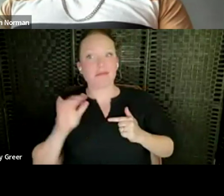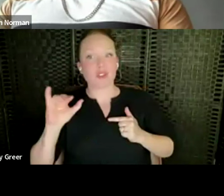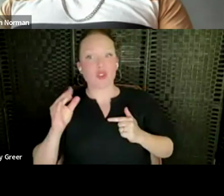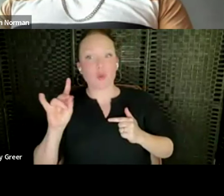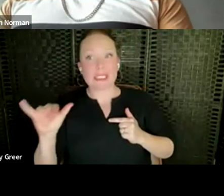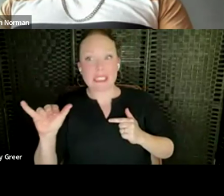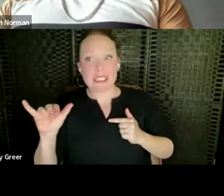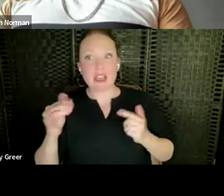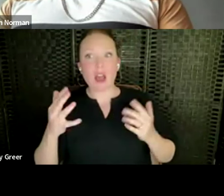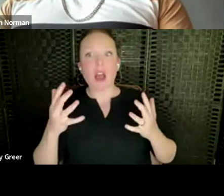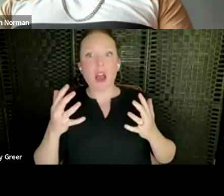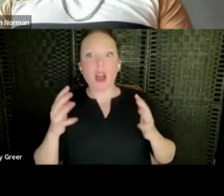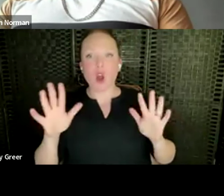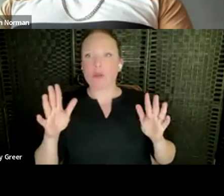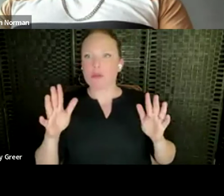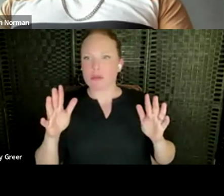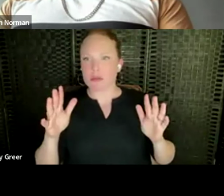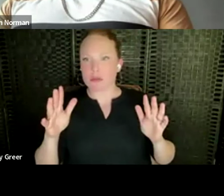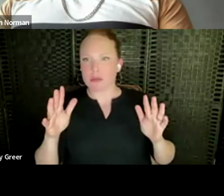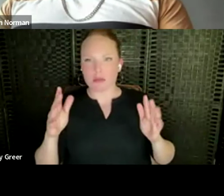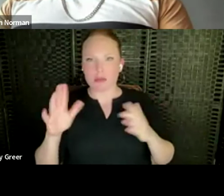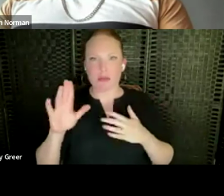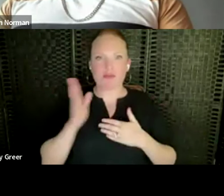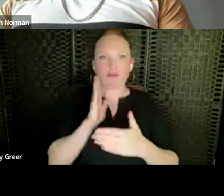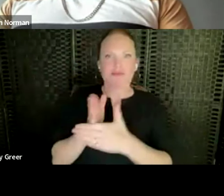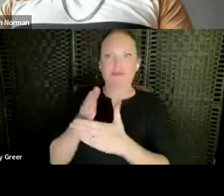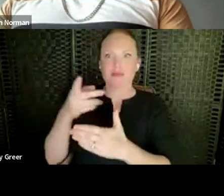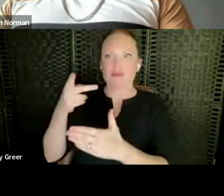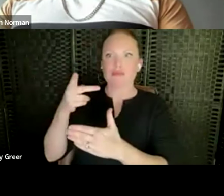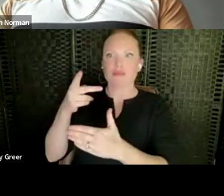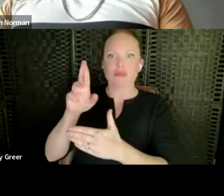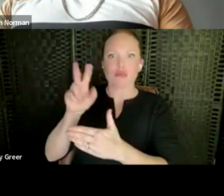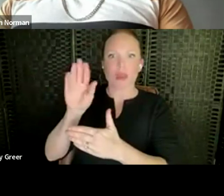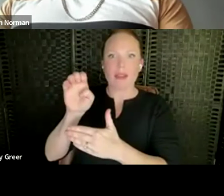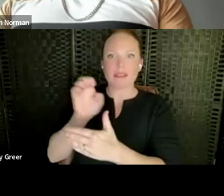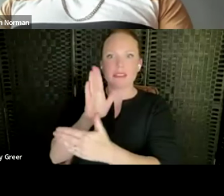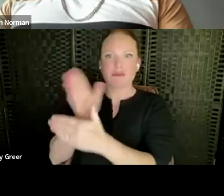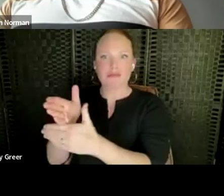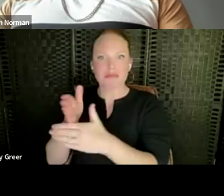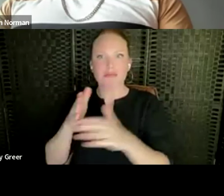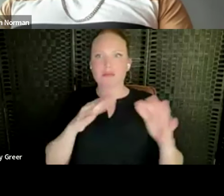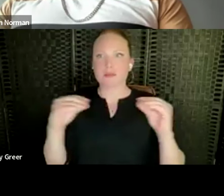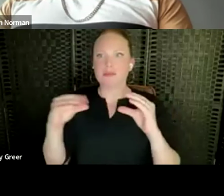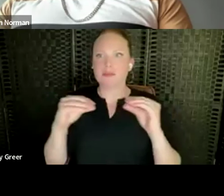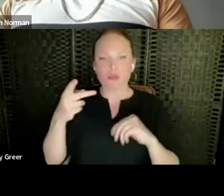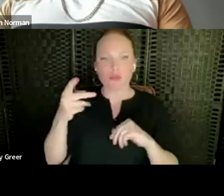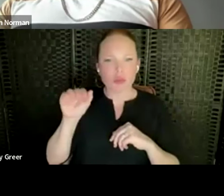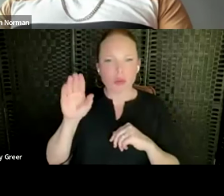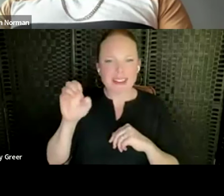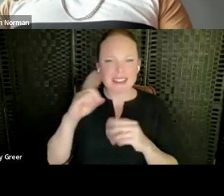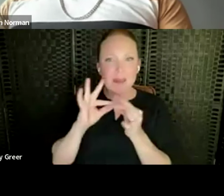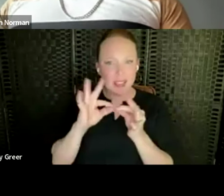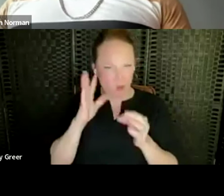Just to clarify, will we get the CART transcript and slides and the extra